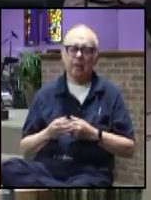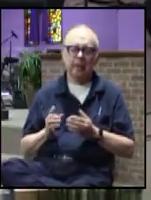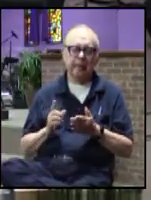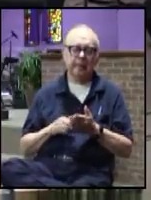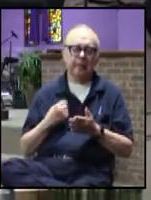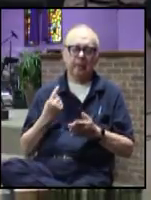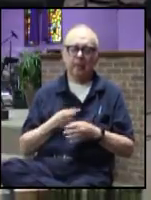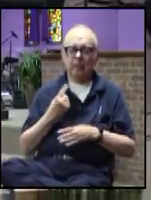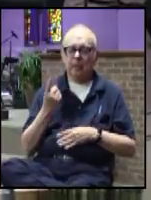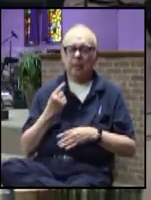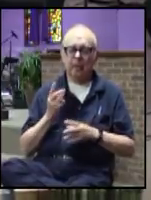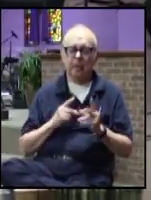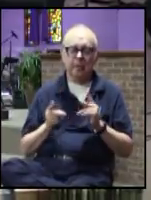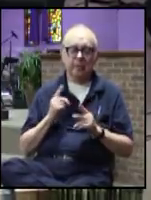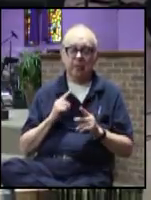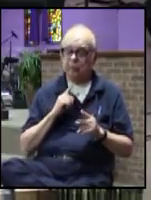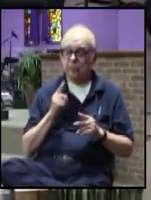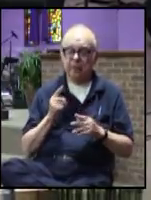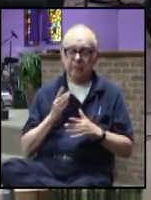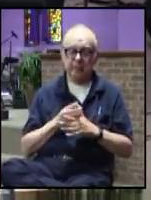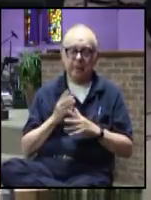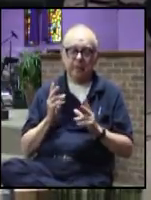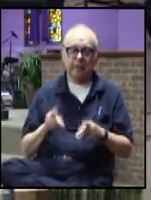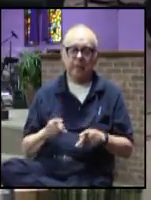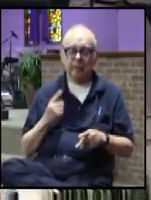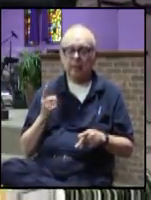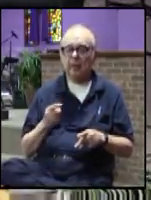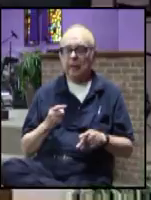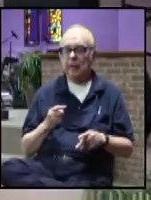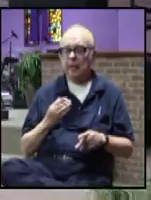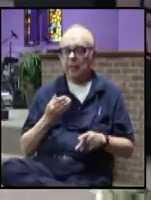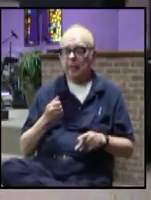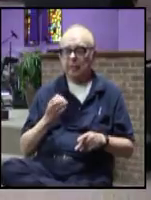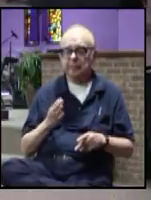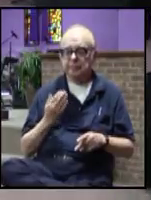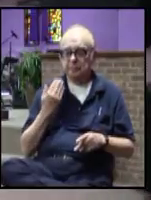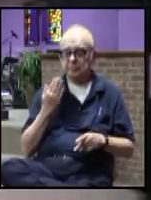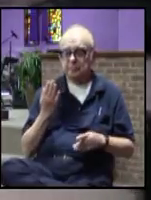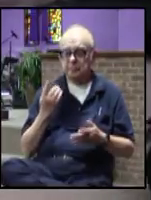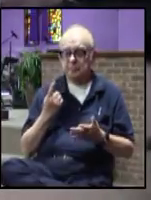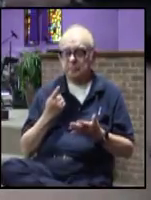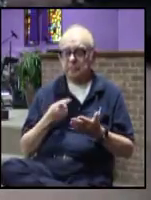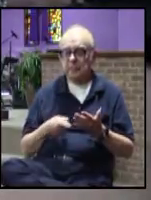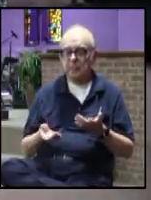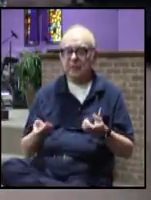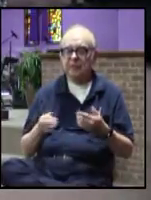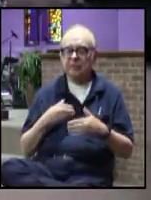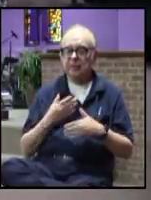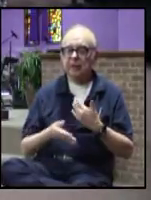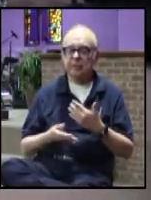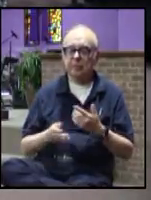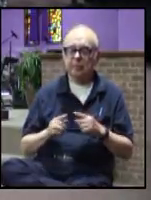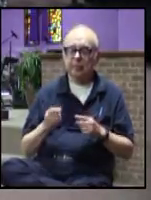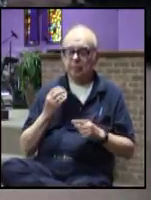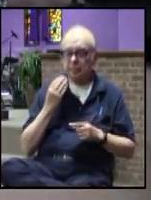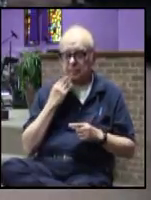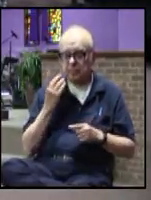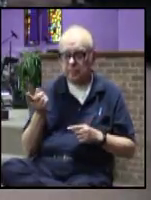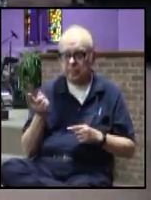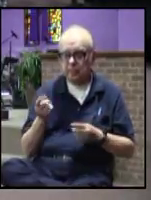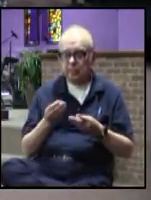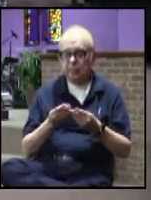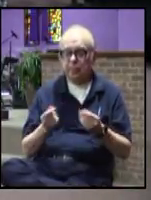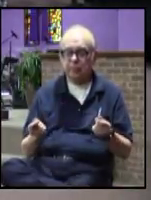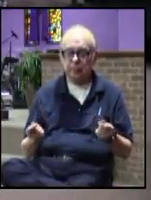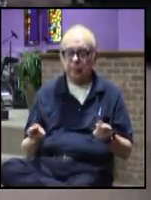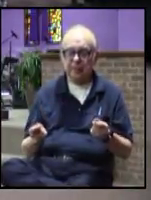So sometimes when we think that people are irritants, we need to think, God, I don't know what's next, you do. You're trying